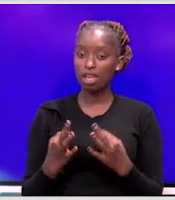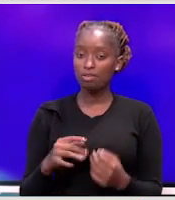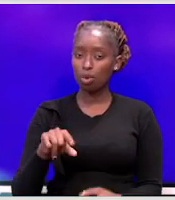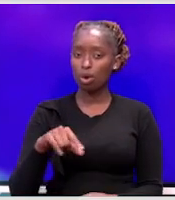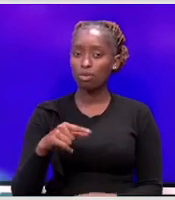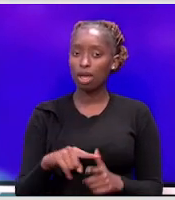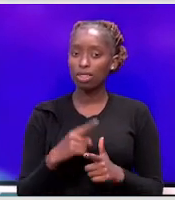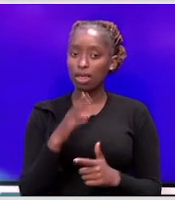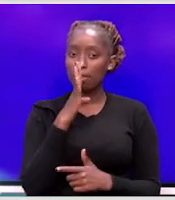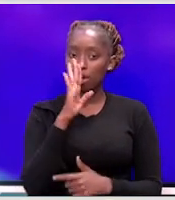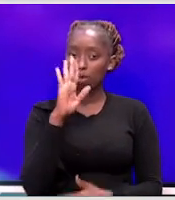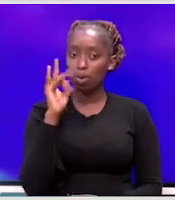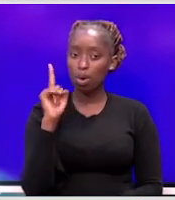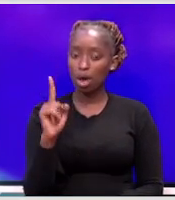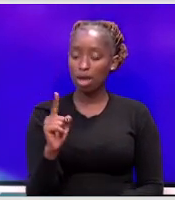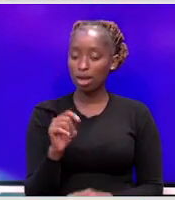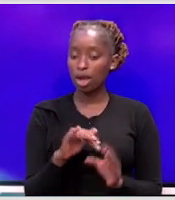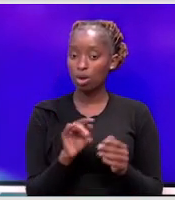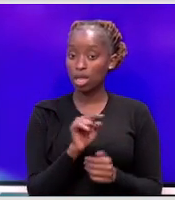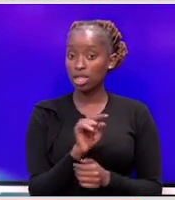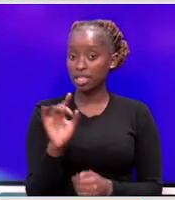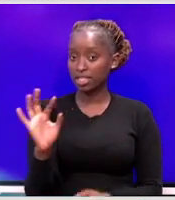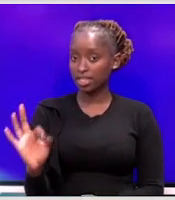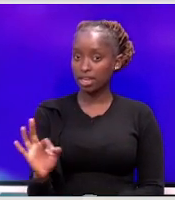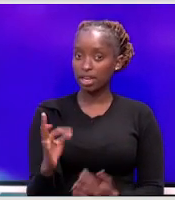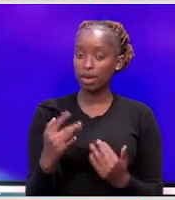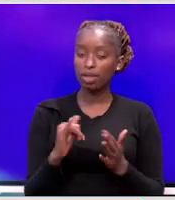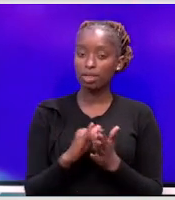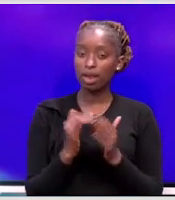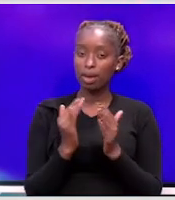only 1 of 3 from this continent. So